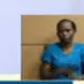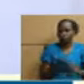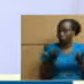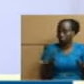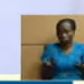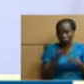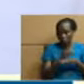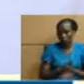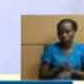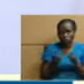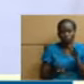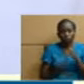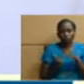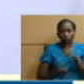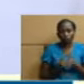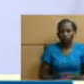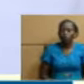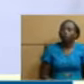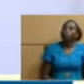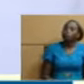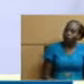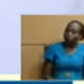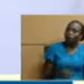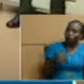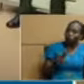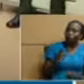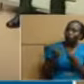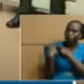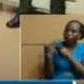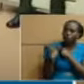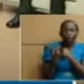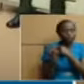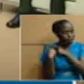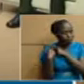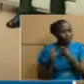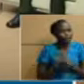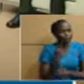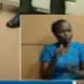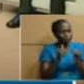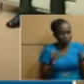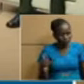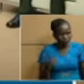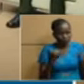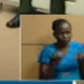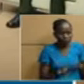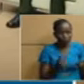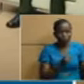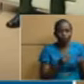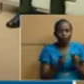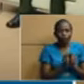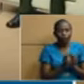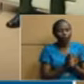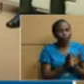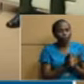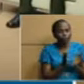that comes in. Your mandate is at two levels. One is advocating for equity. Yes. The